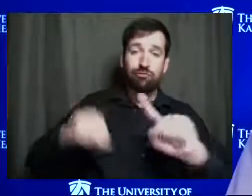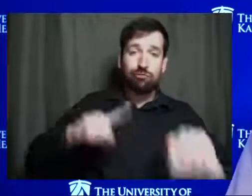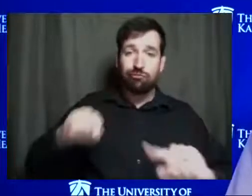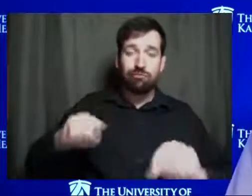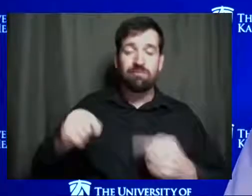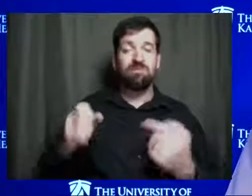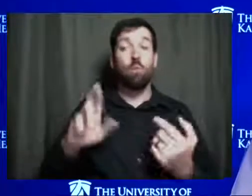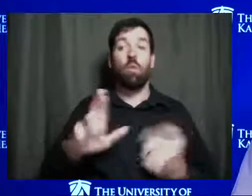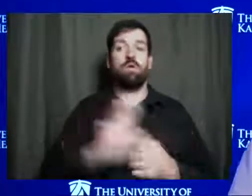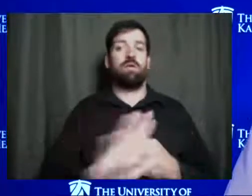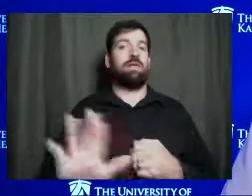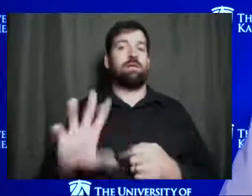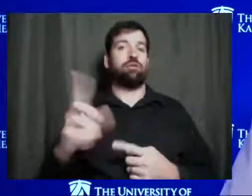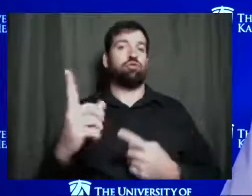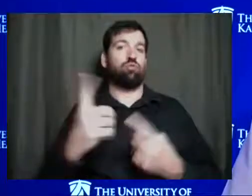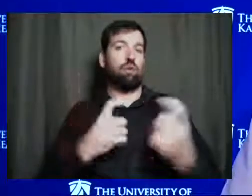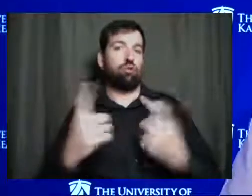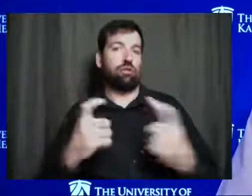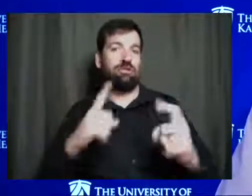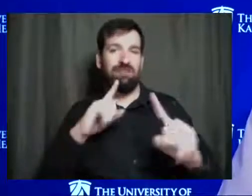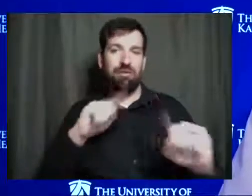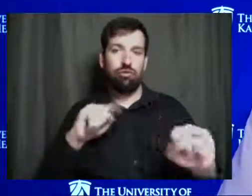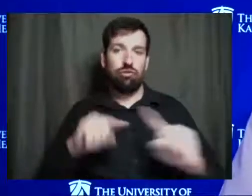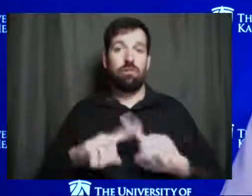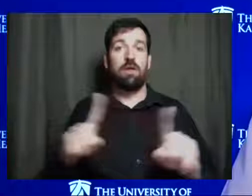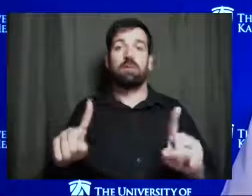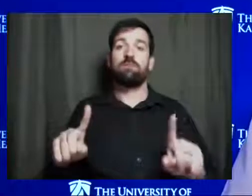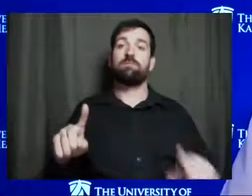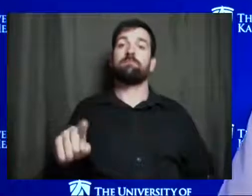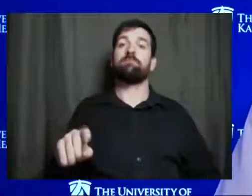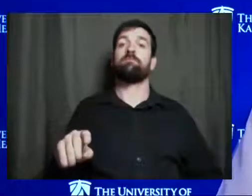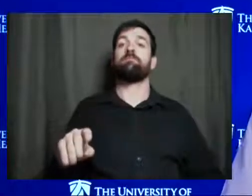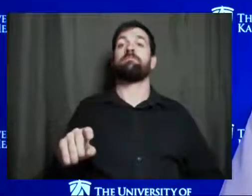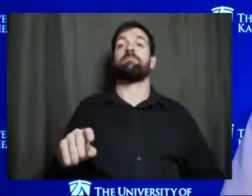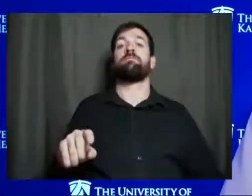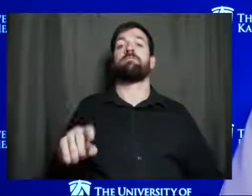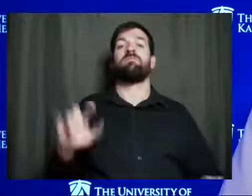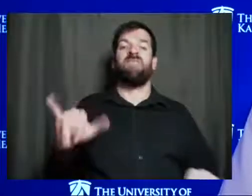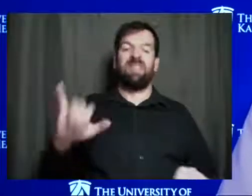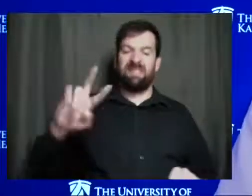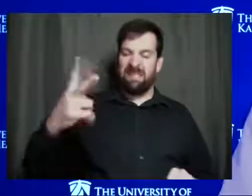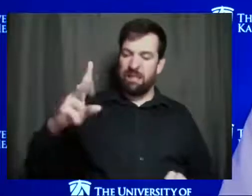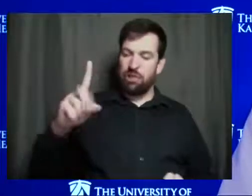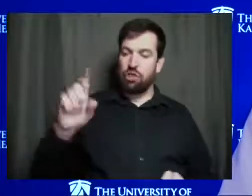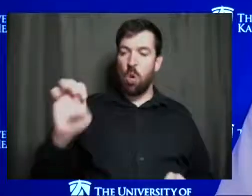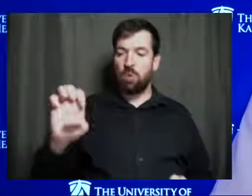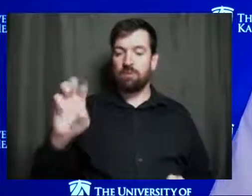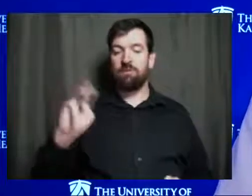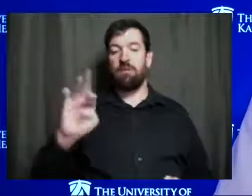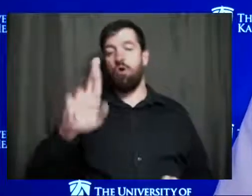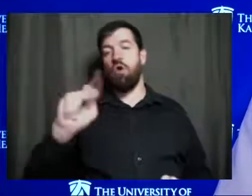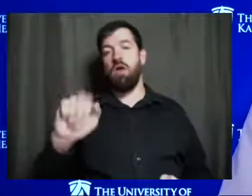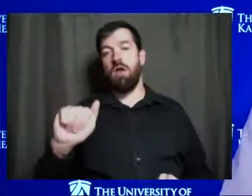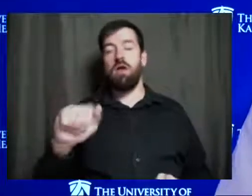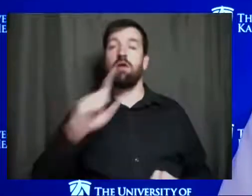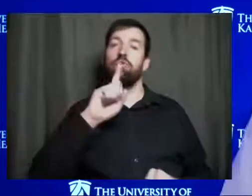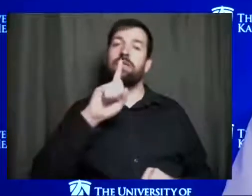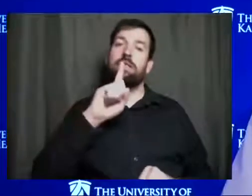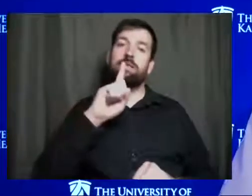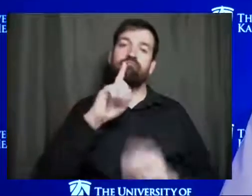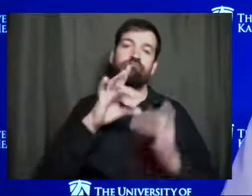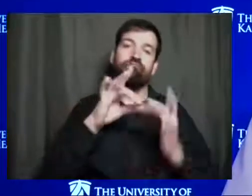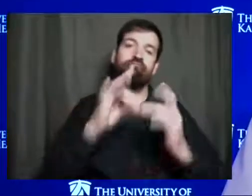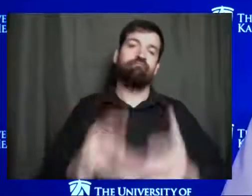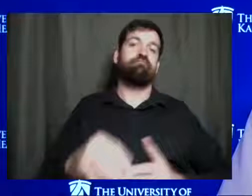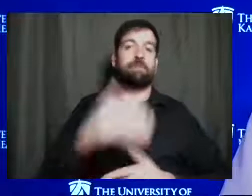has answered. But we know that getting those that second dose of the mRNA vaccine really leads to a lot better immune response